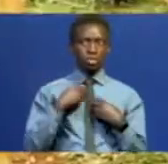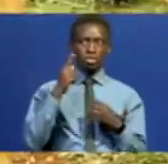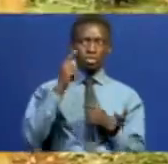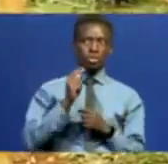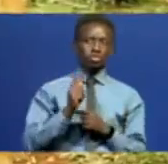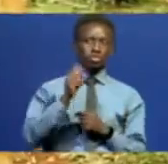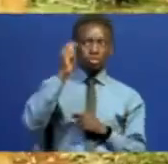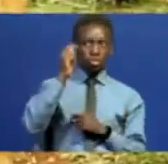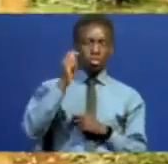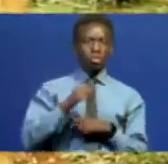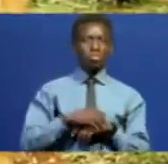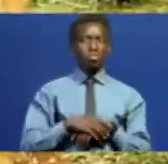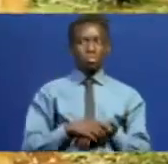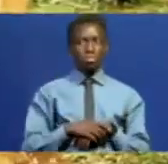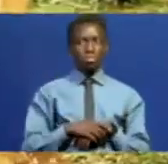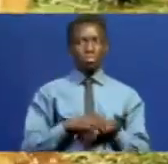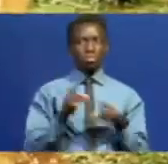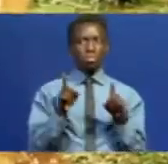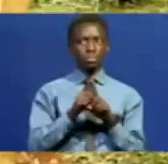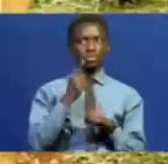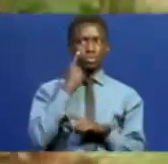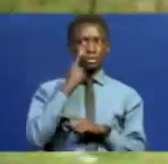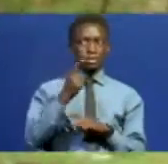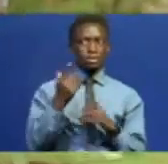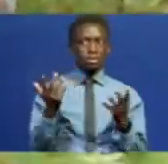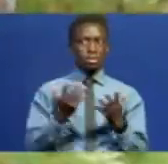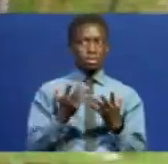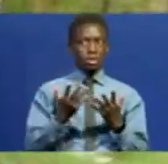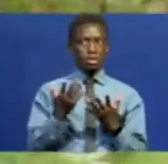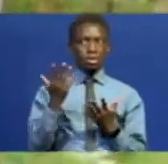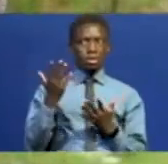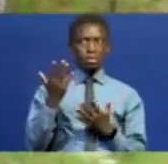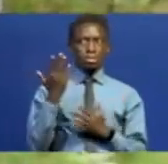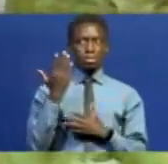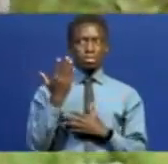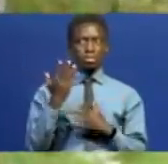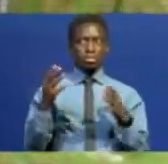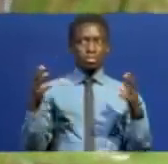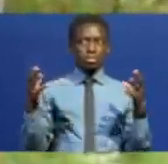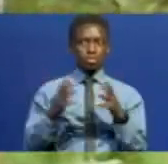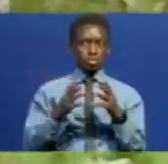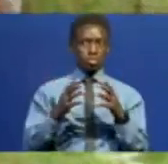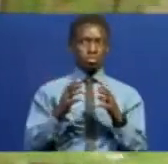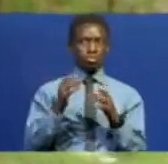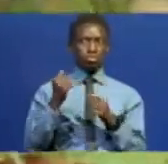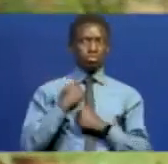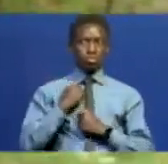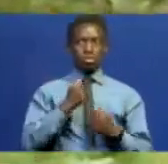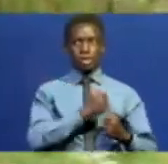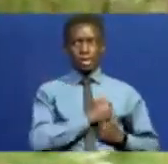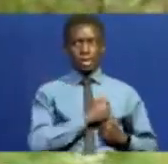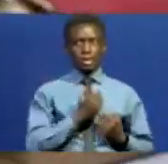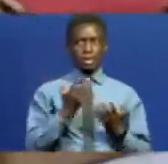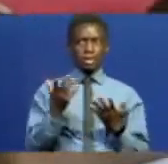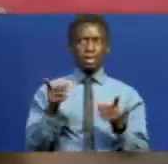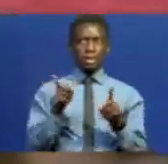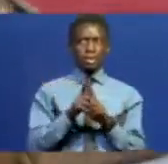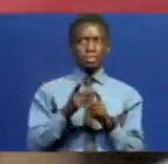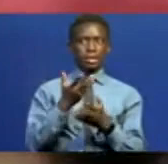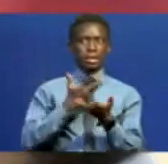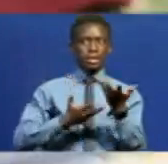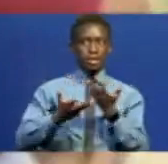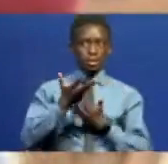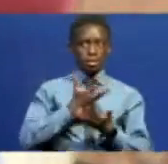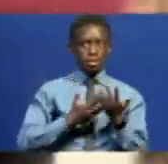With their feet firmly on the platform and the British soldier temporarily absent, they engage in a comically